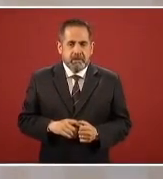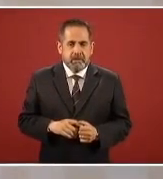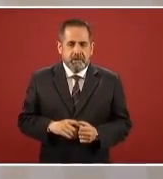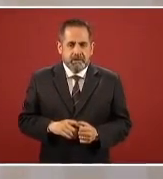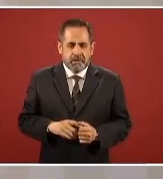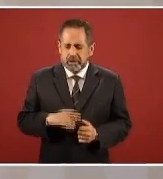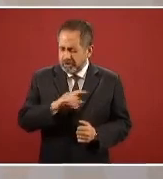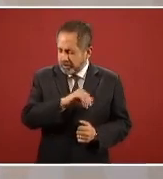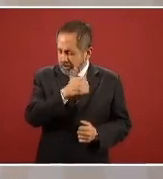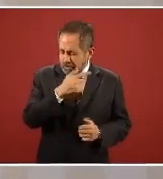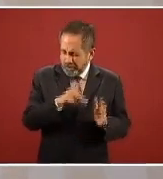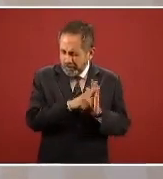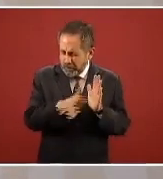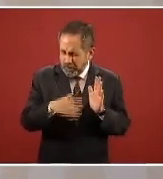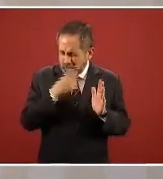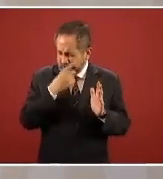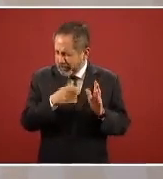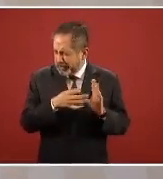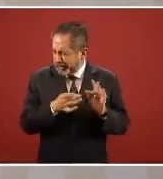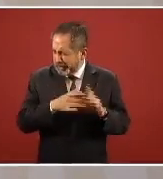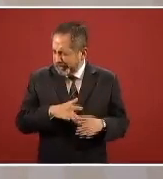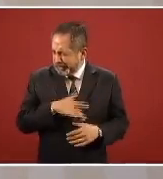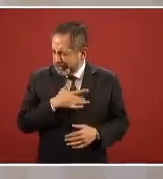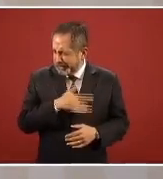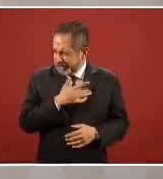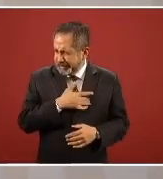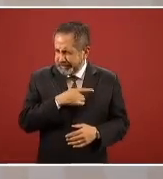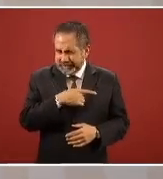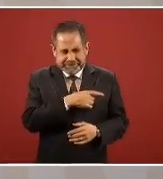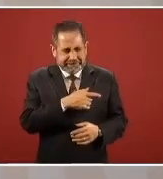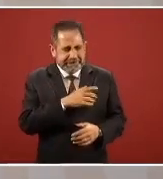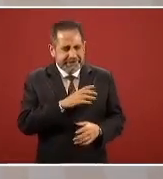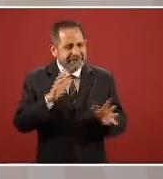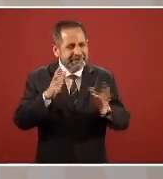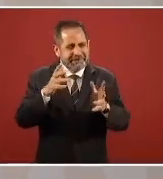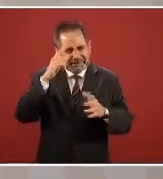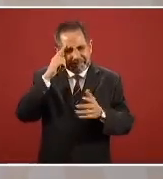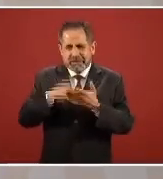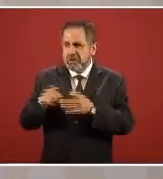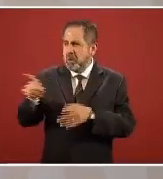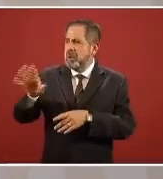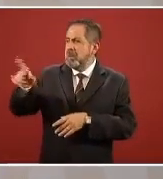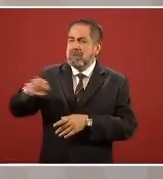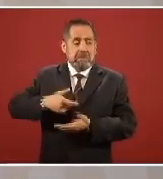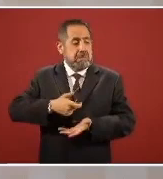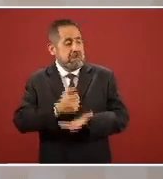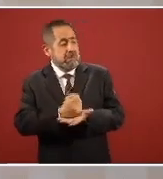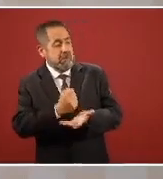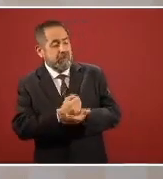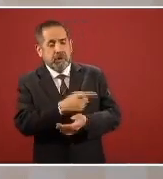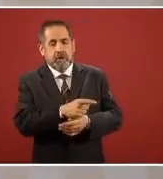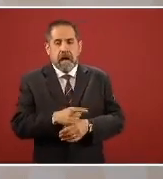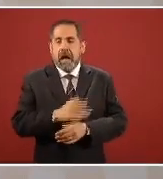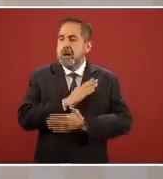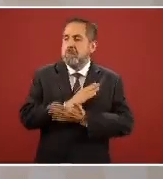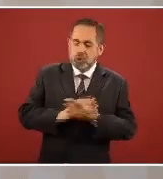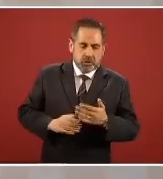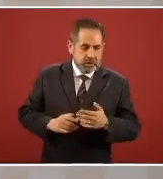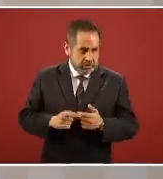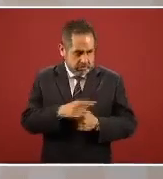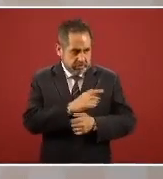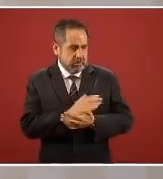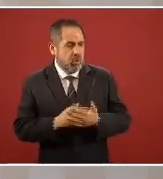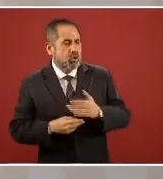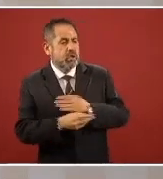¿Qué dijo otro periódico? And another newspaper said something else. Algo así de extorsión. Some kind of extortion thing. And then a